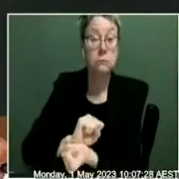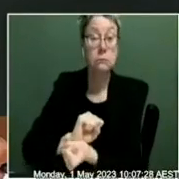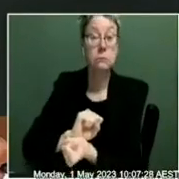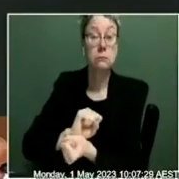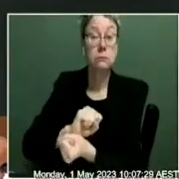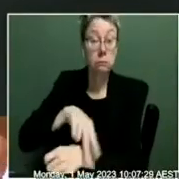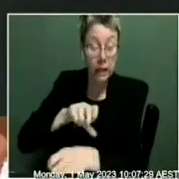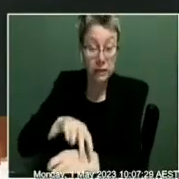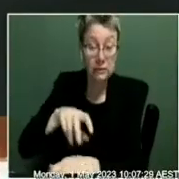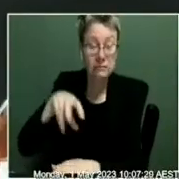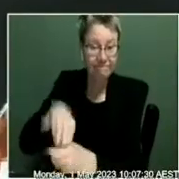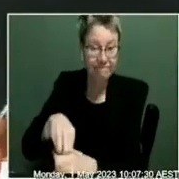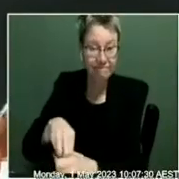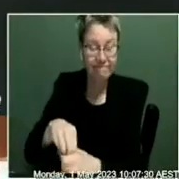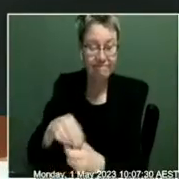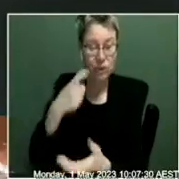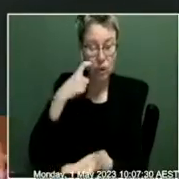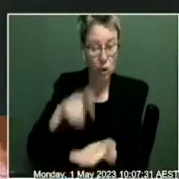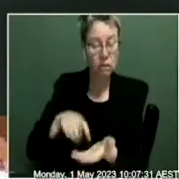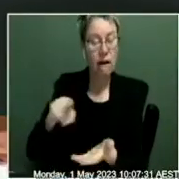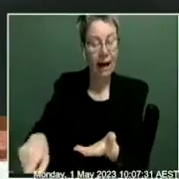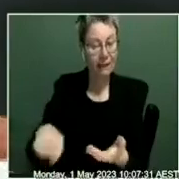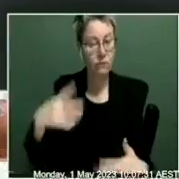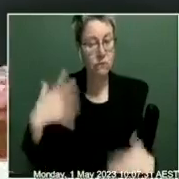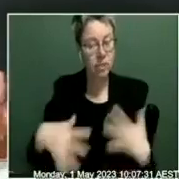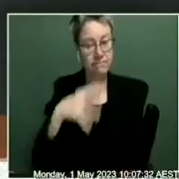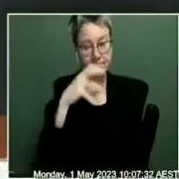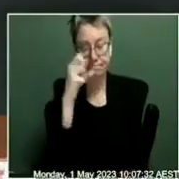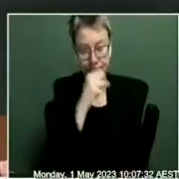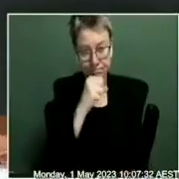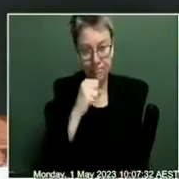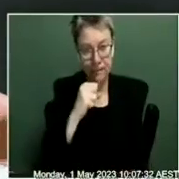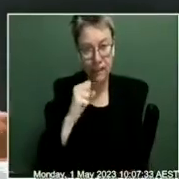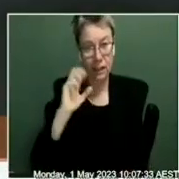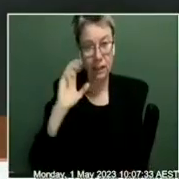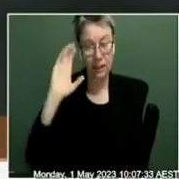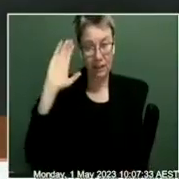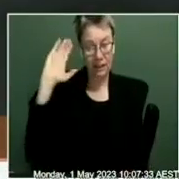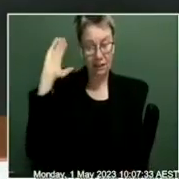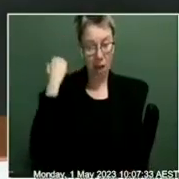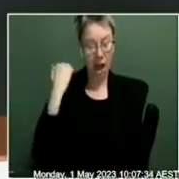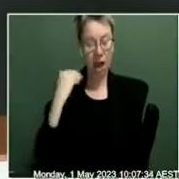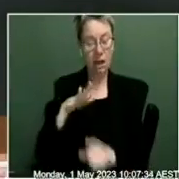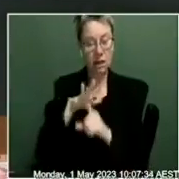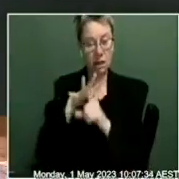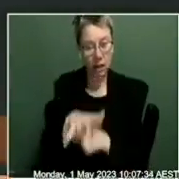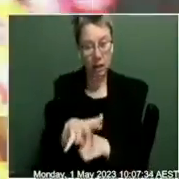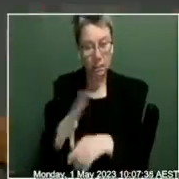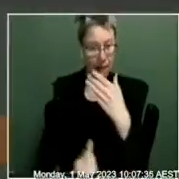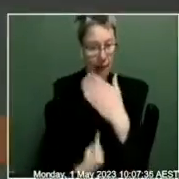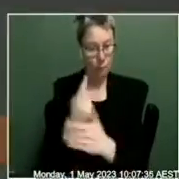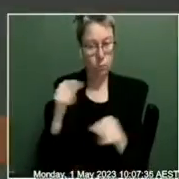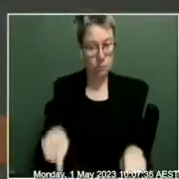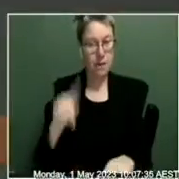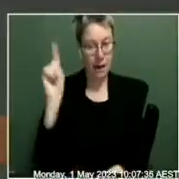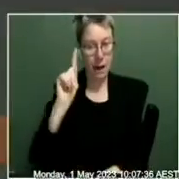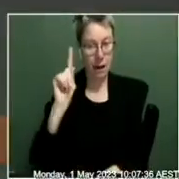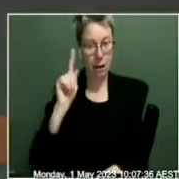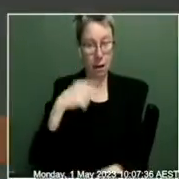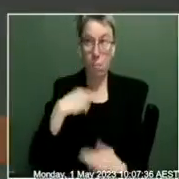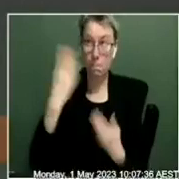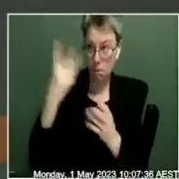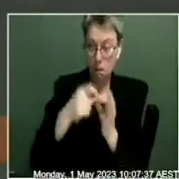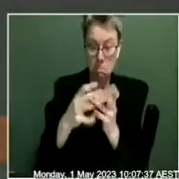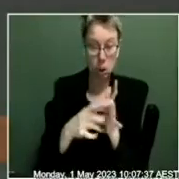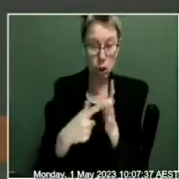where they are today. May Bunjil watch over us as we conduct Aboriginal business. Thank you. Thank you, Commissioner